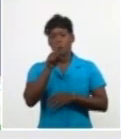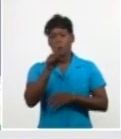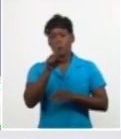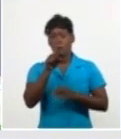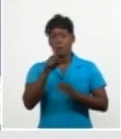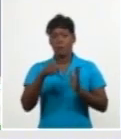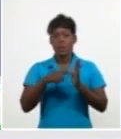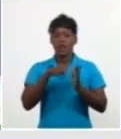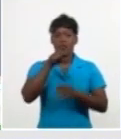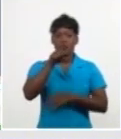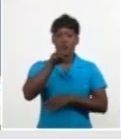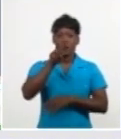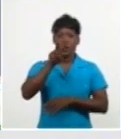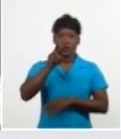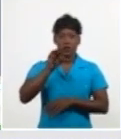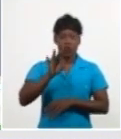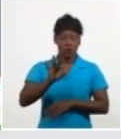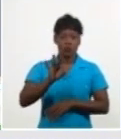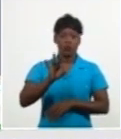1,128,